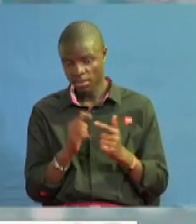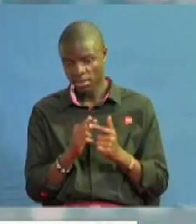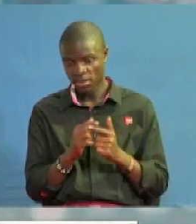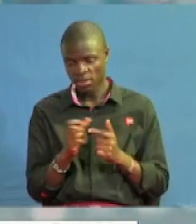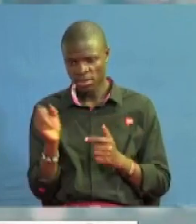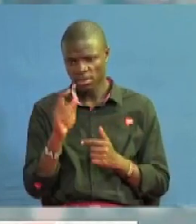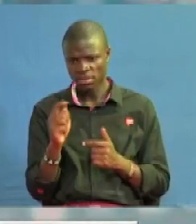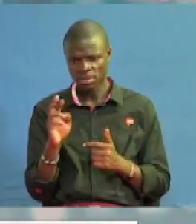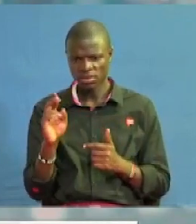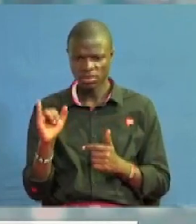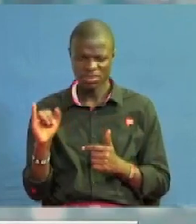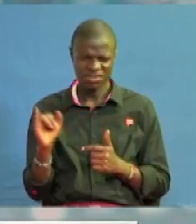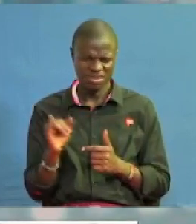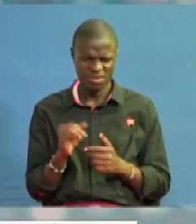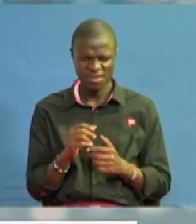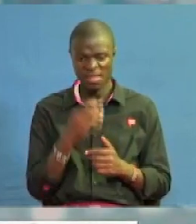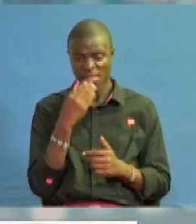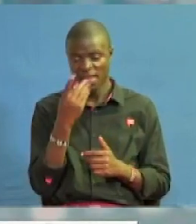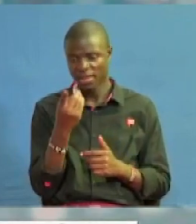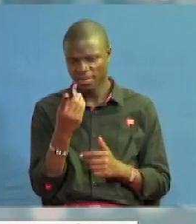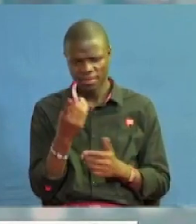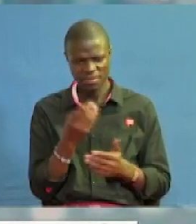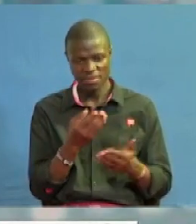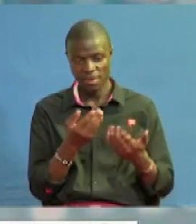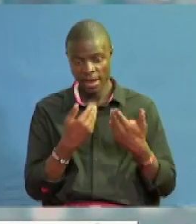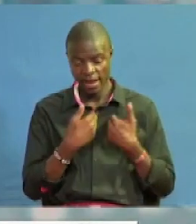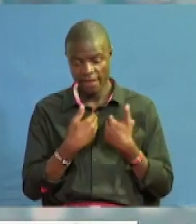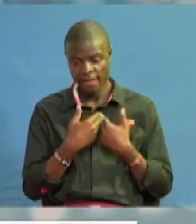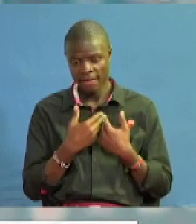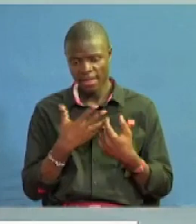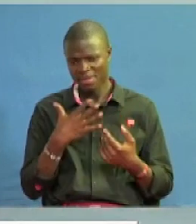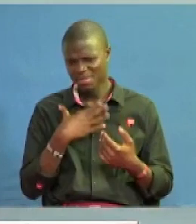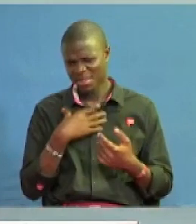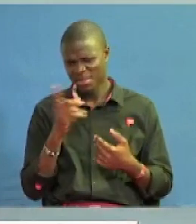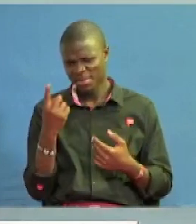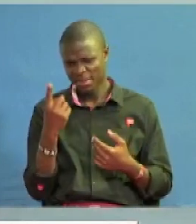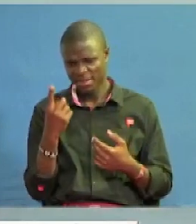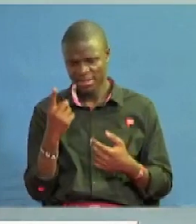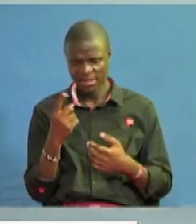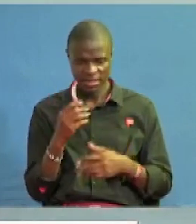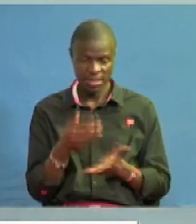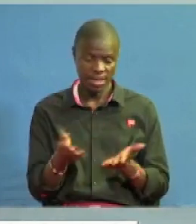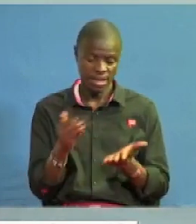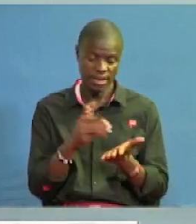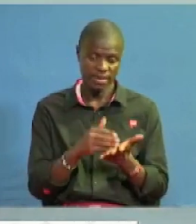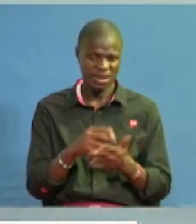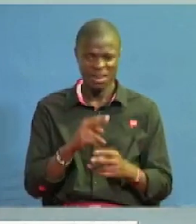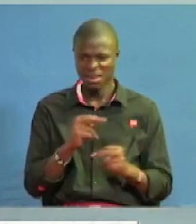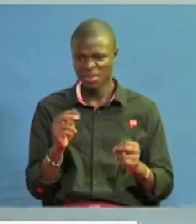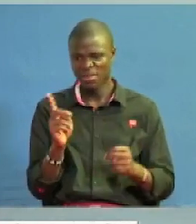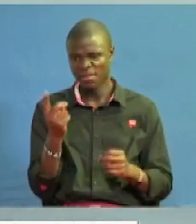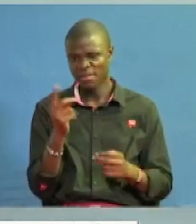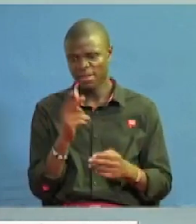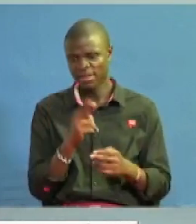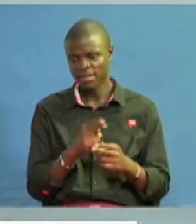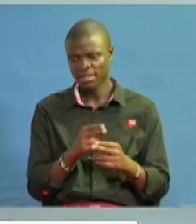Mike. Thank you very much, Anne, for having me. It's a pleasure to be here once again. Yeah, so I understand it's not your first time being here, so